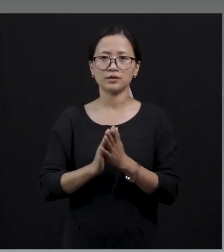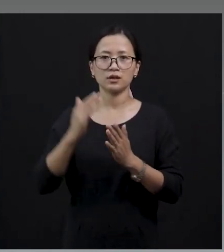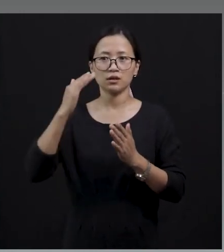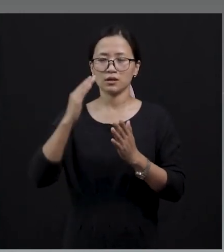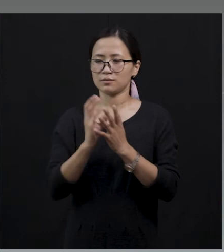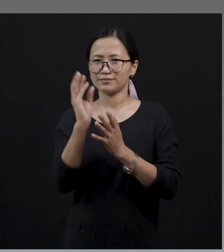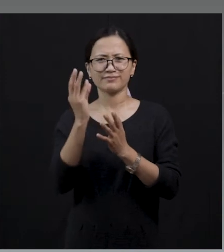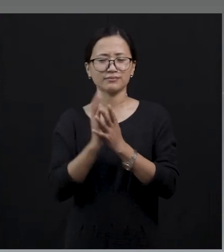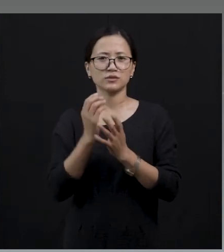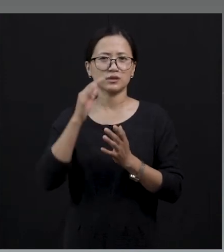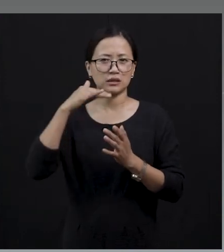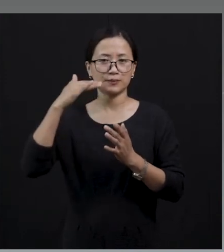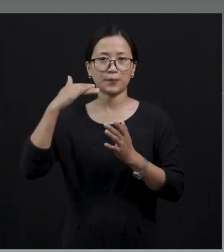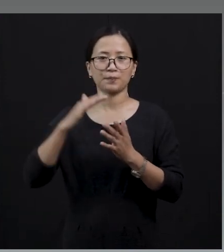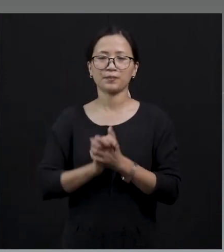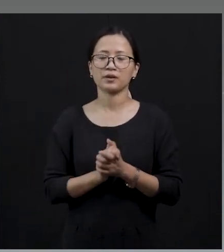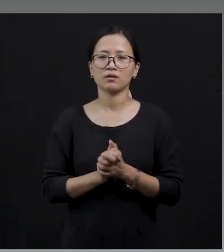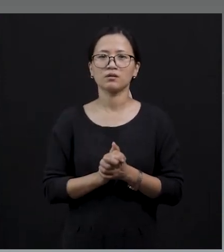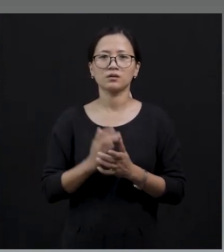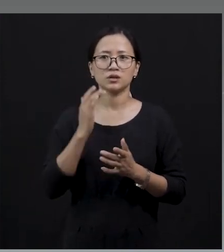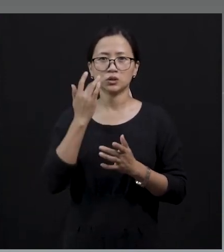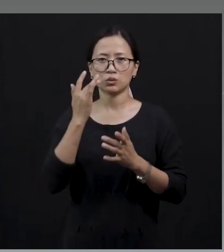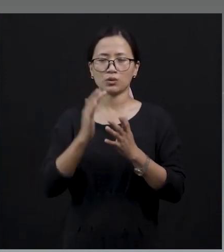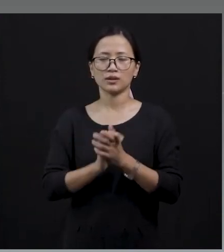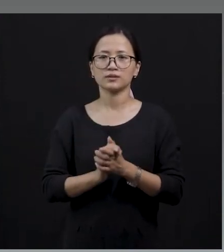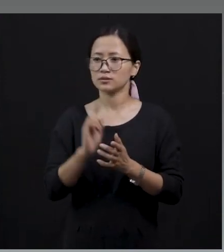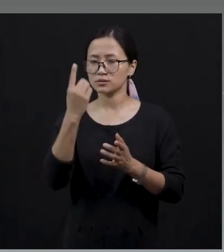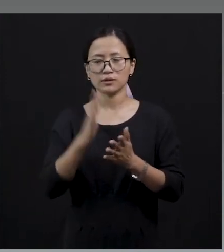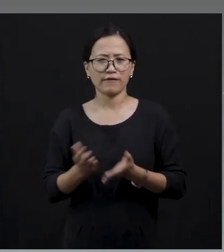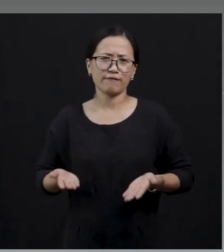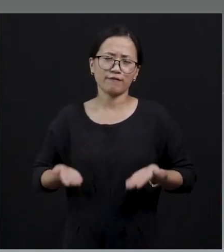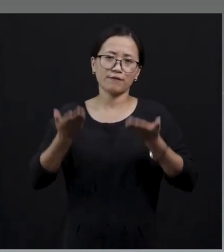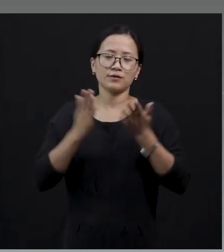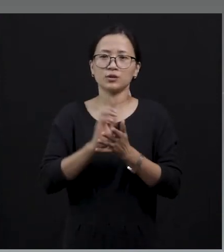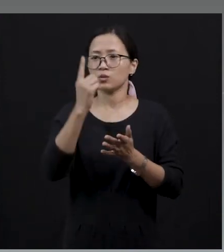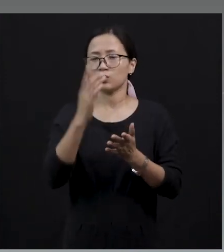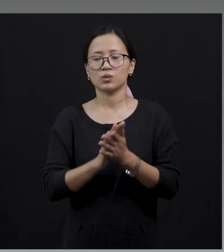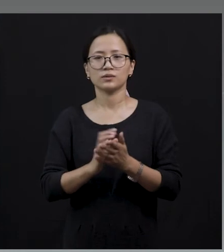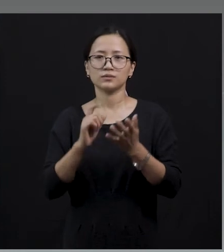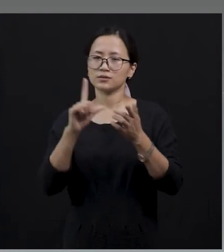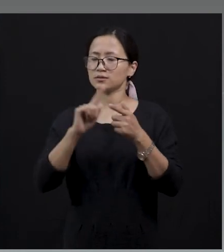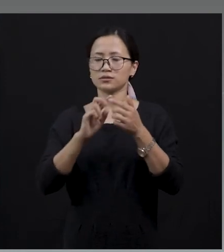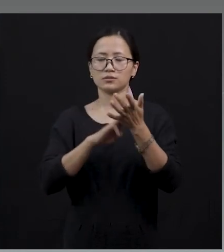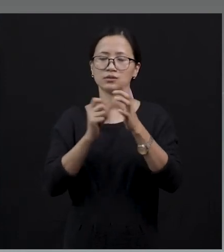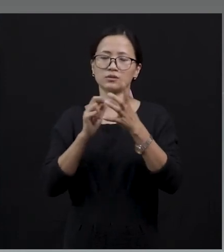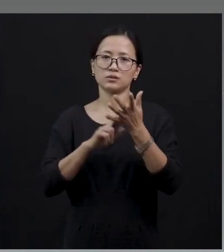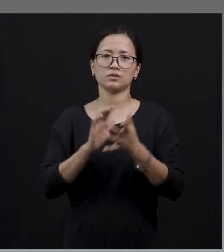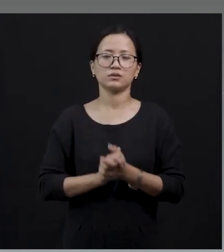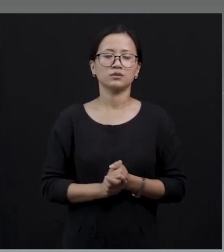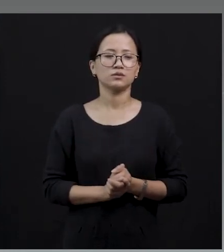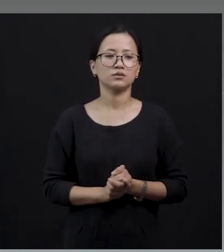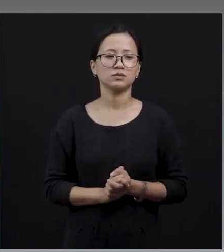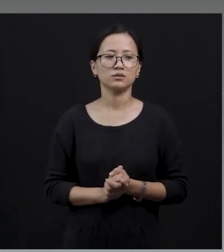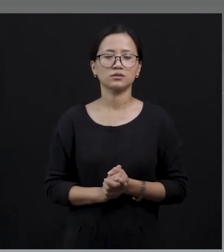5 lemons are heavier than 1 lemon. All right, children? This can also be said in the reverse order. That